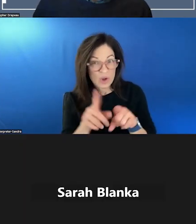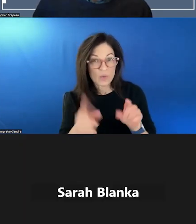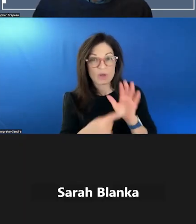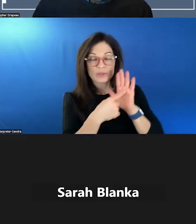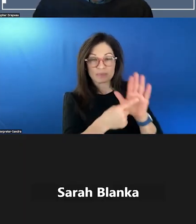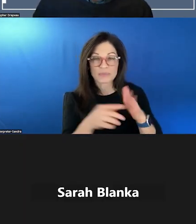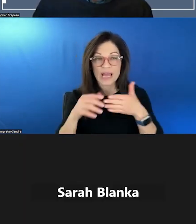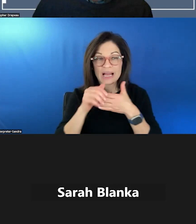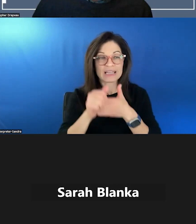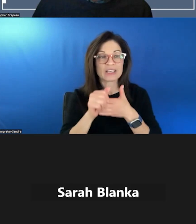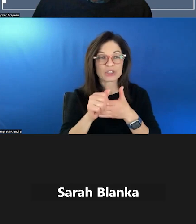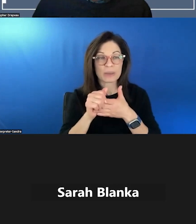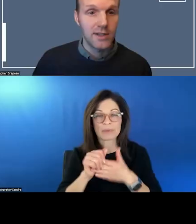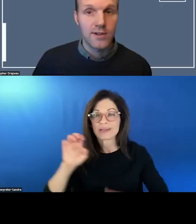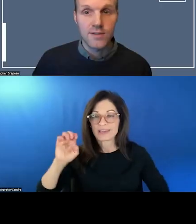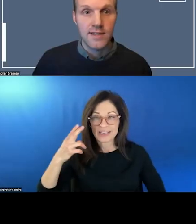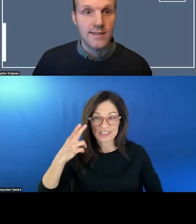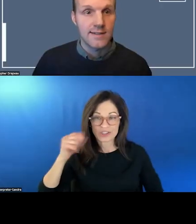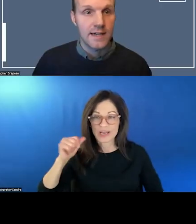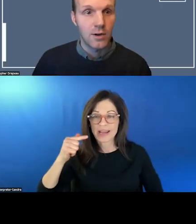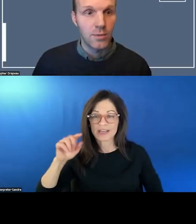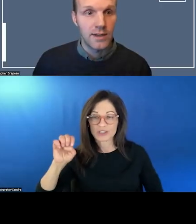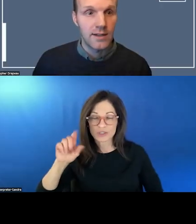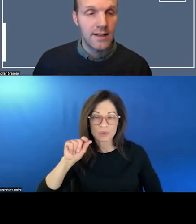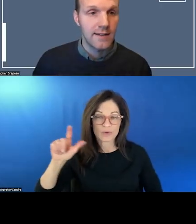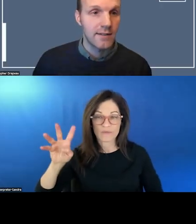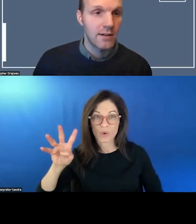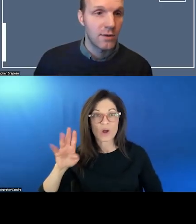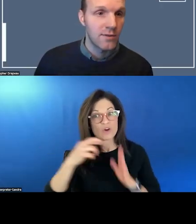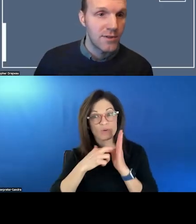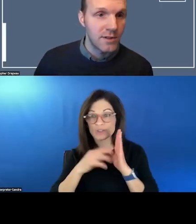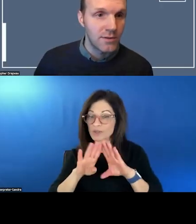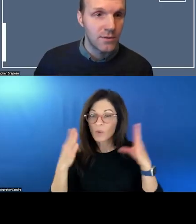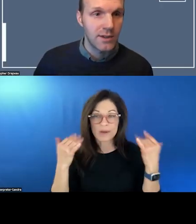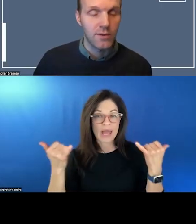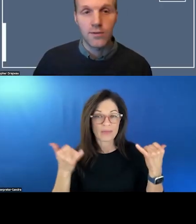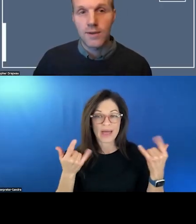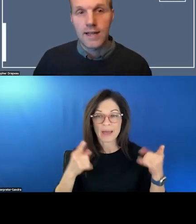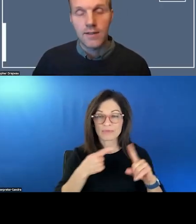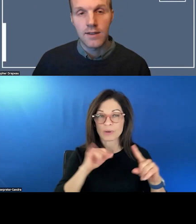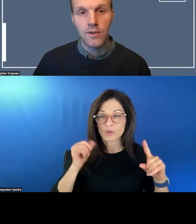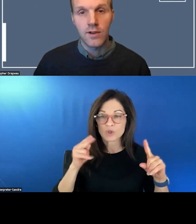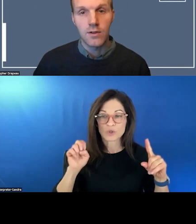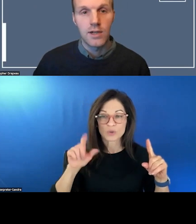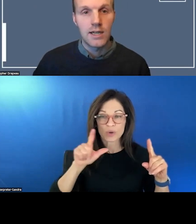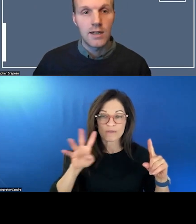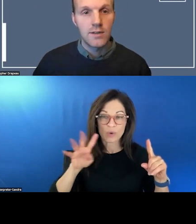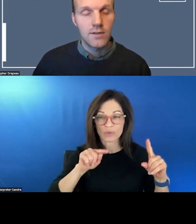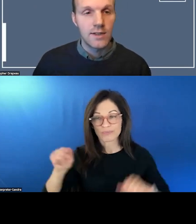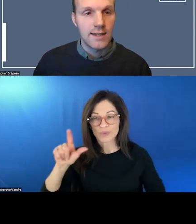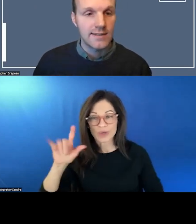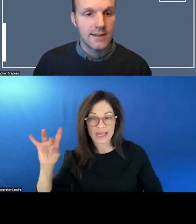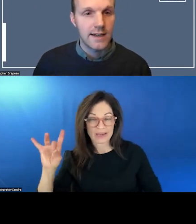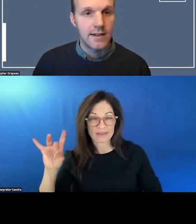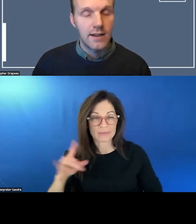Leadership Exchange 2024. I believe registration is now open, and that's going from June 24th to 28th. And then if we can go